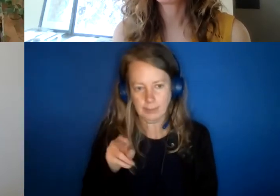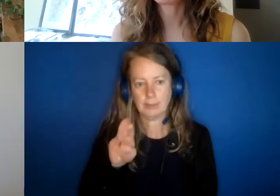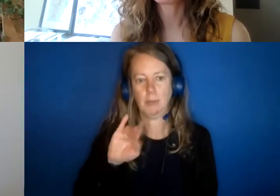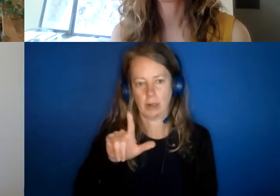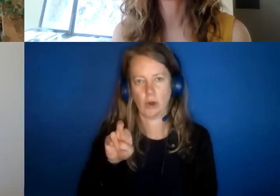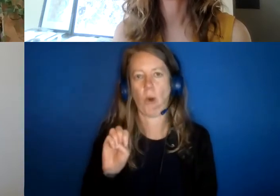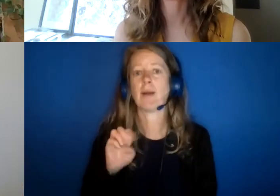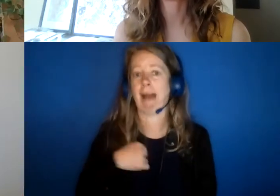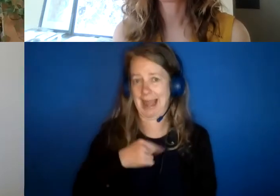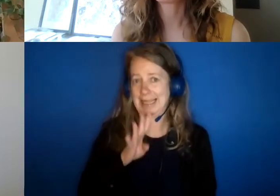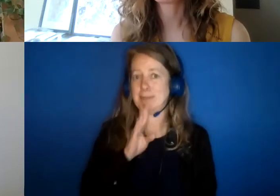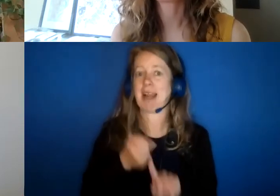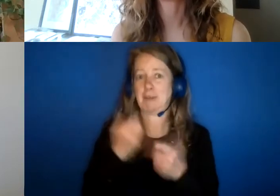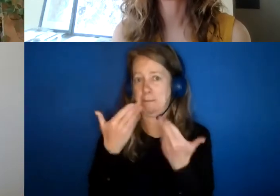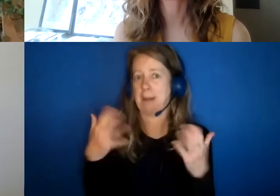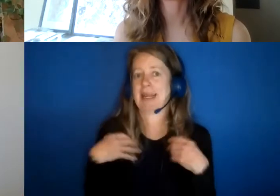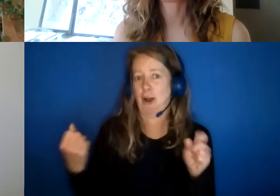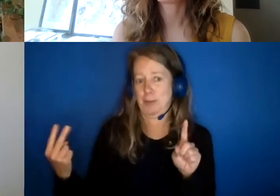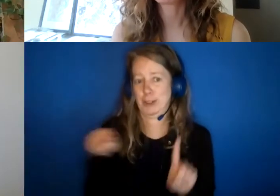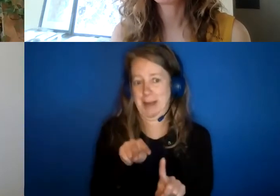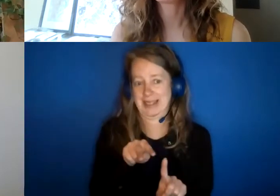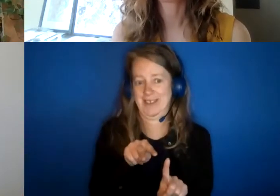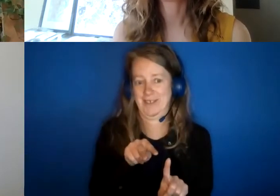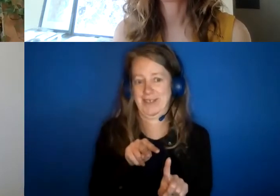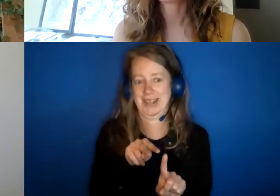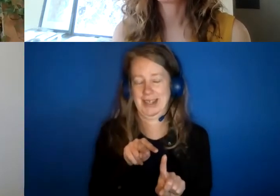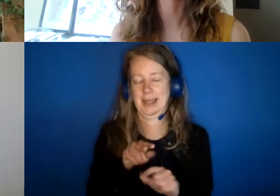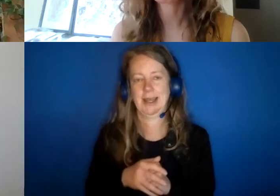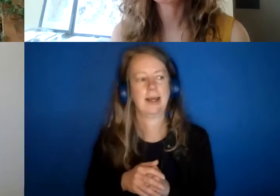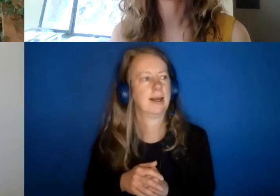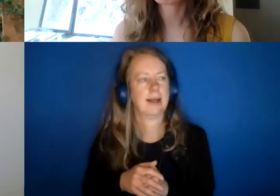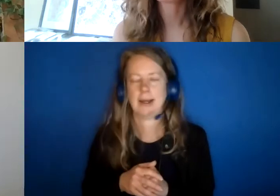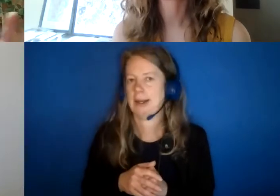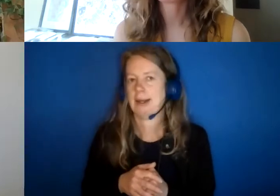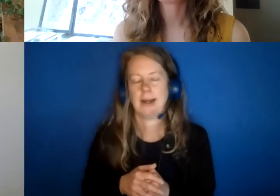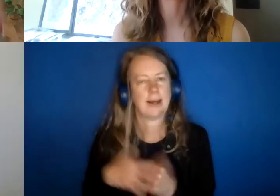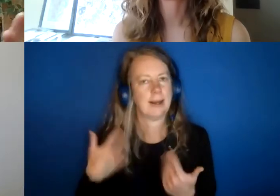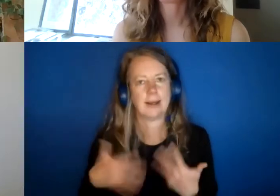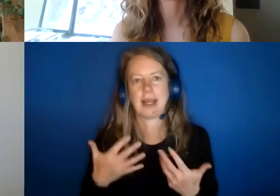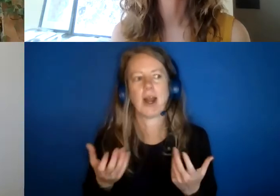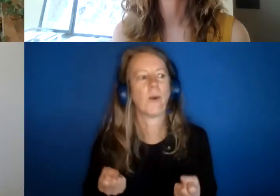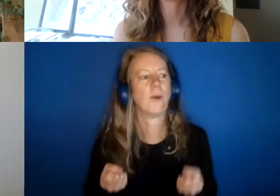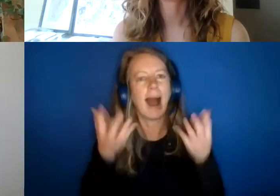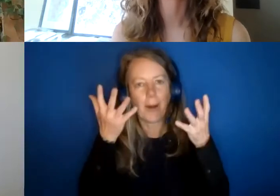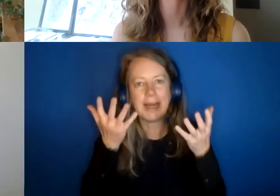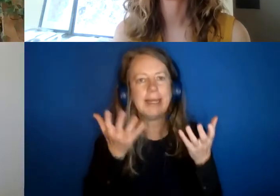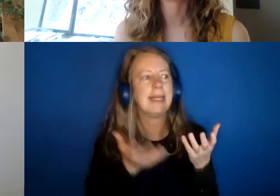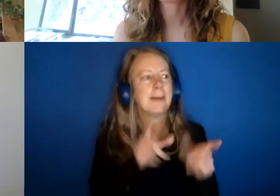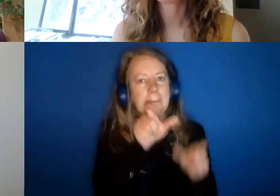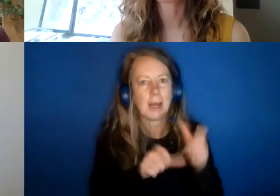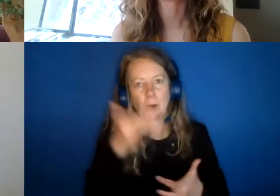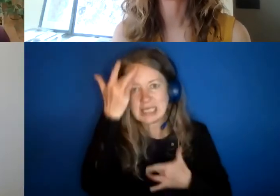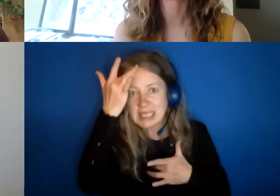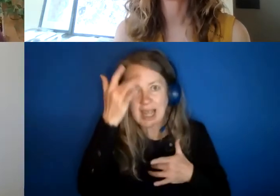health perspective of I can't even count the number of clusters and outbreaks of COVID